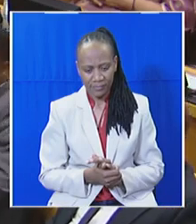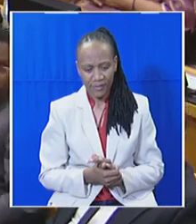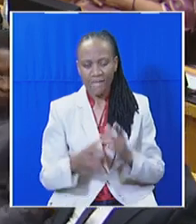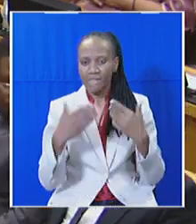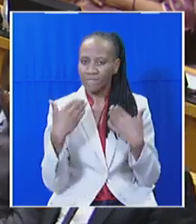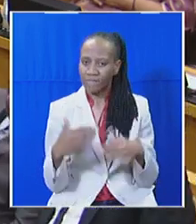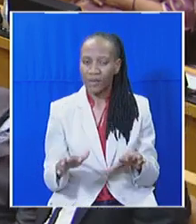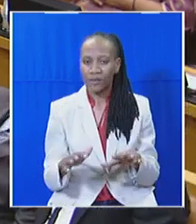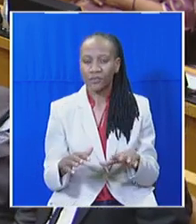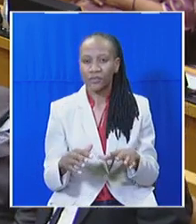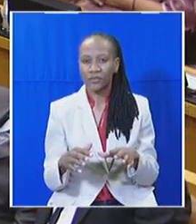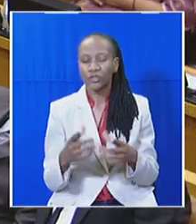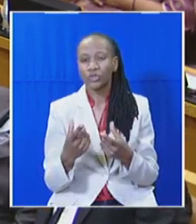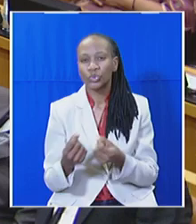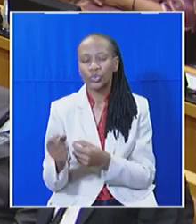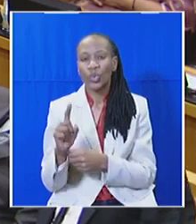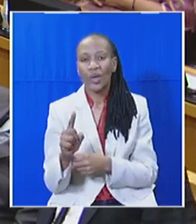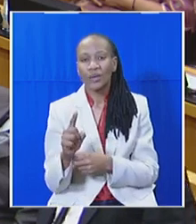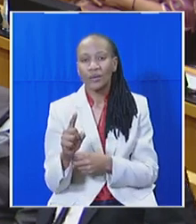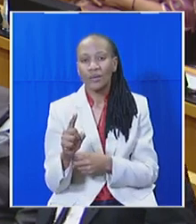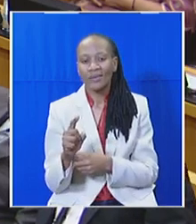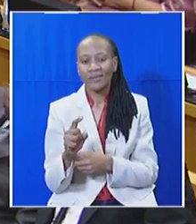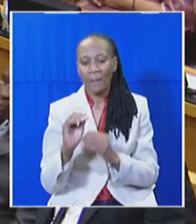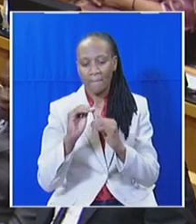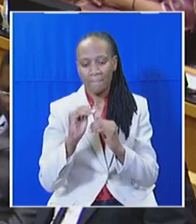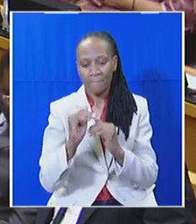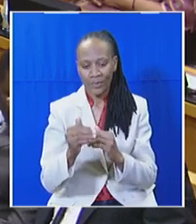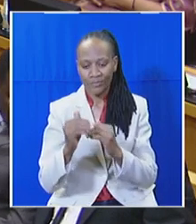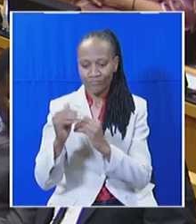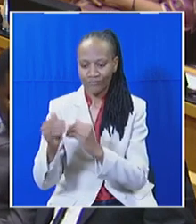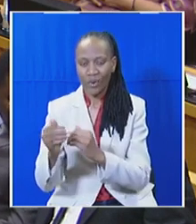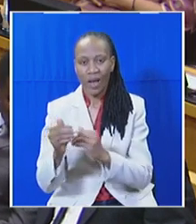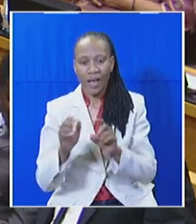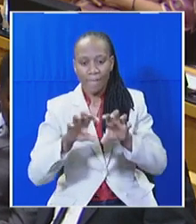preserve and safeguard the separation of powers,